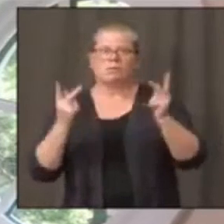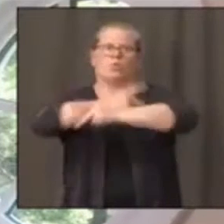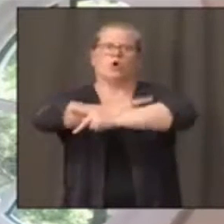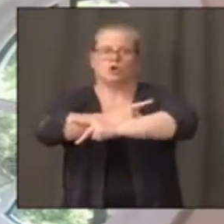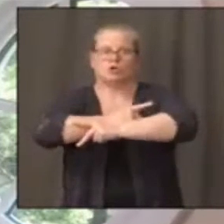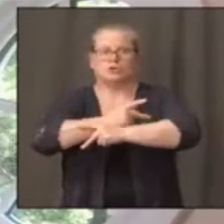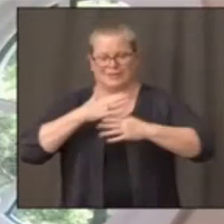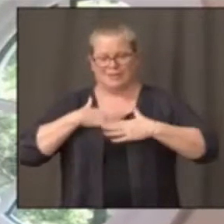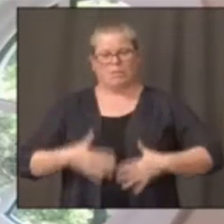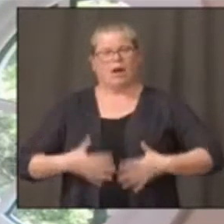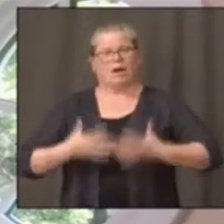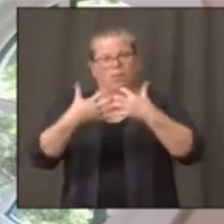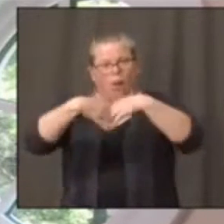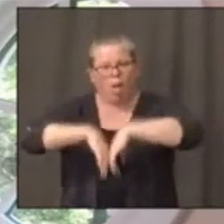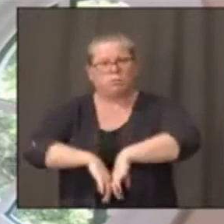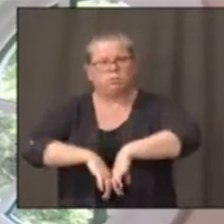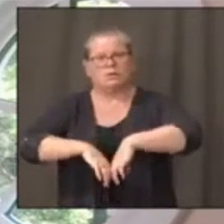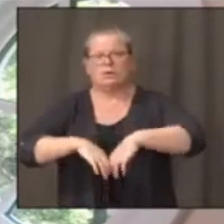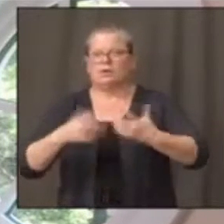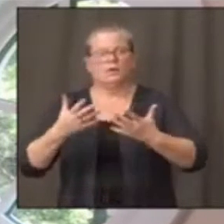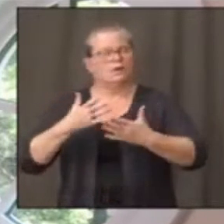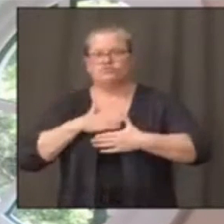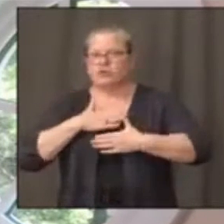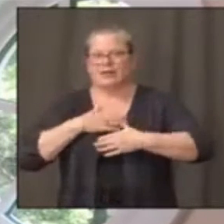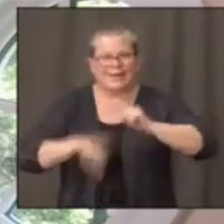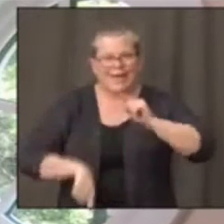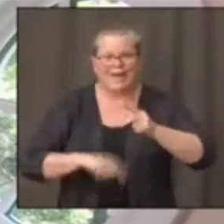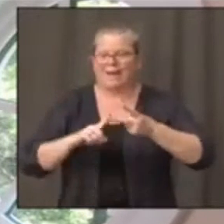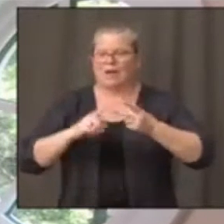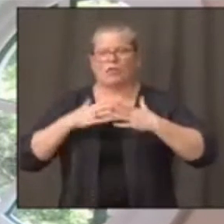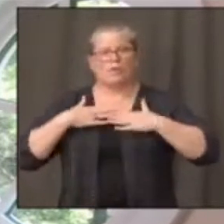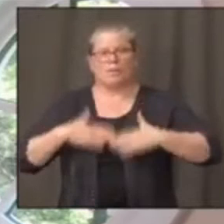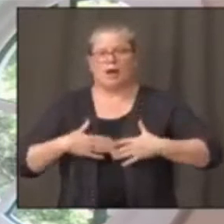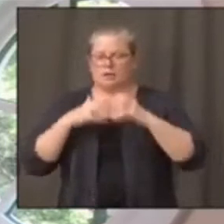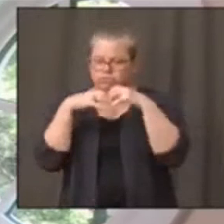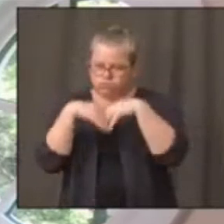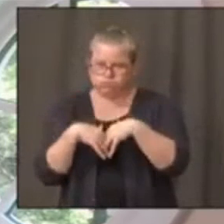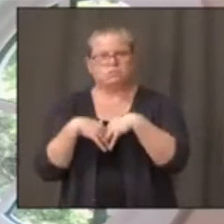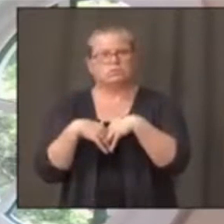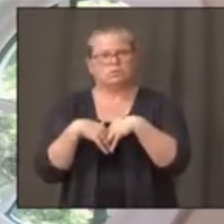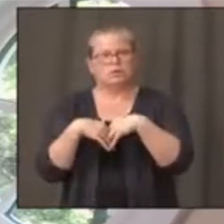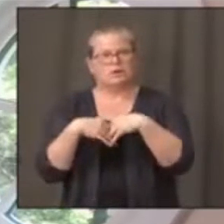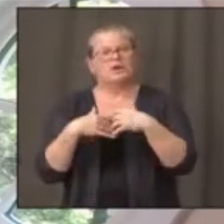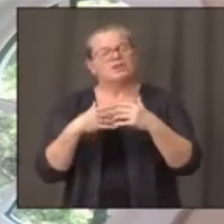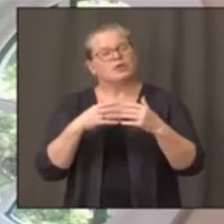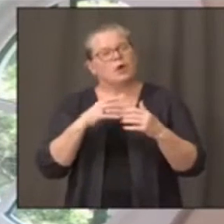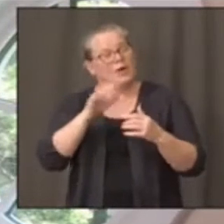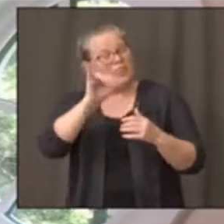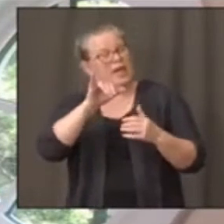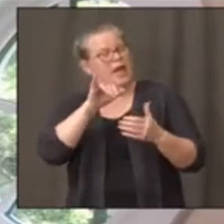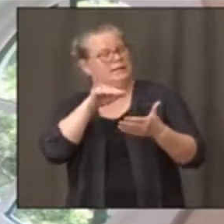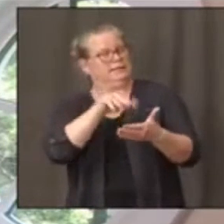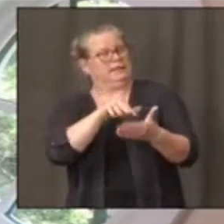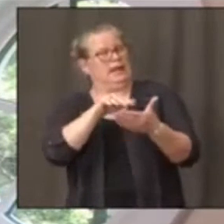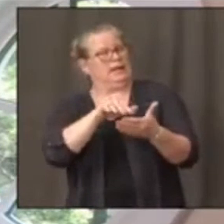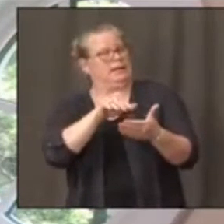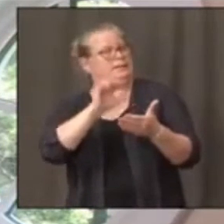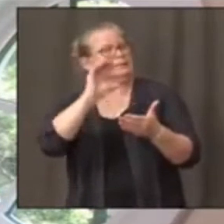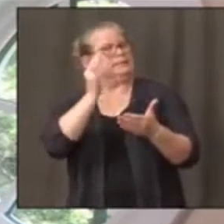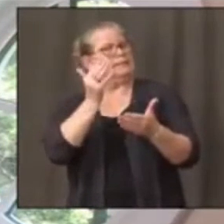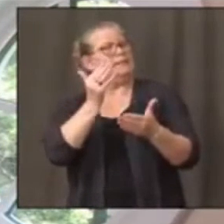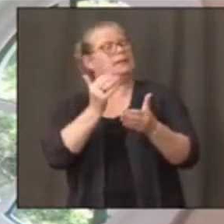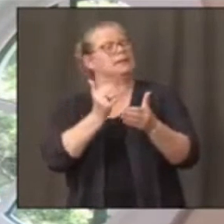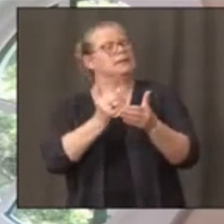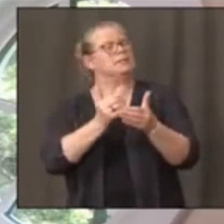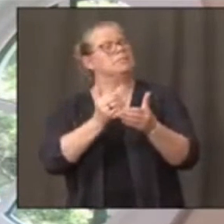distress syndrome, shock. Was 0.6%. And this is probably the most reliable study looking at the experience in